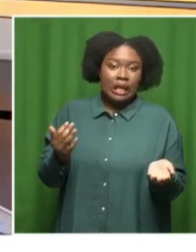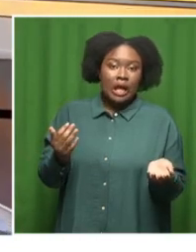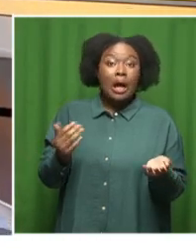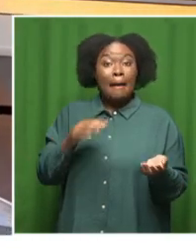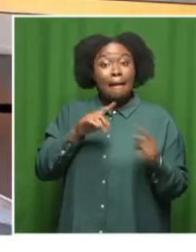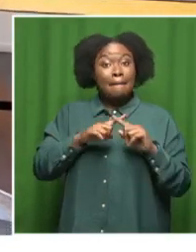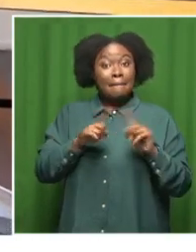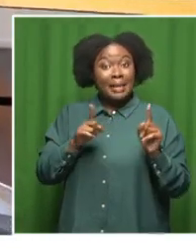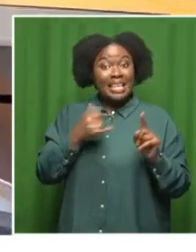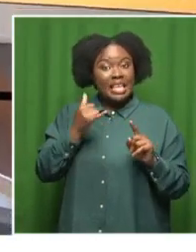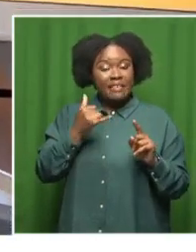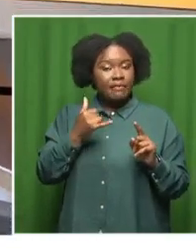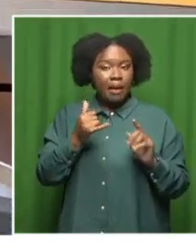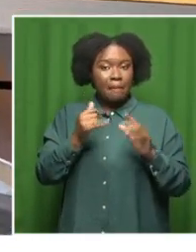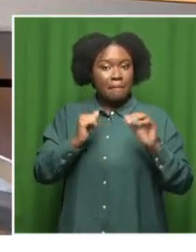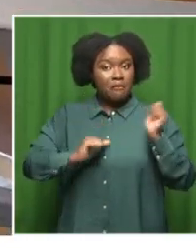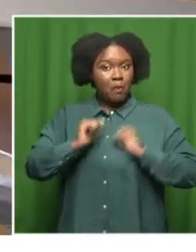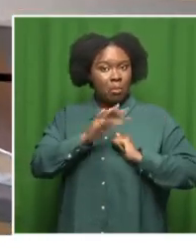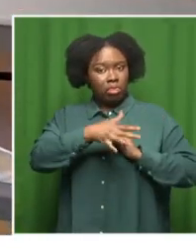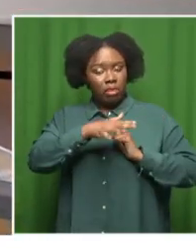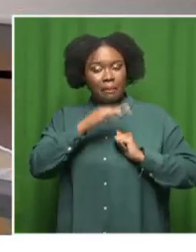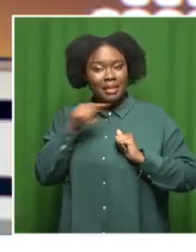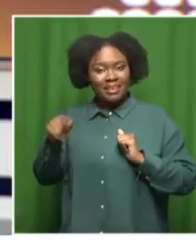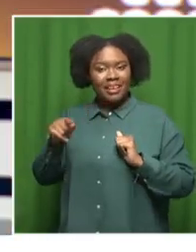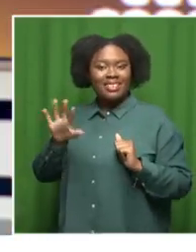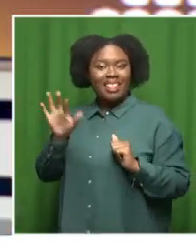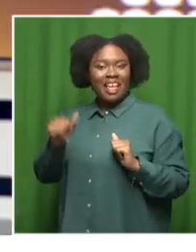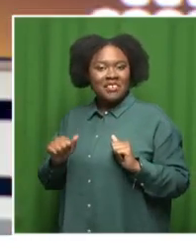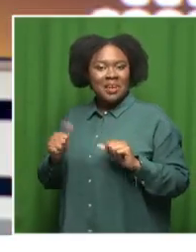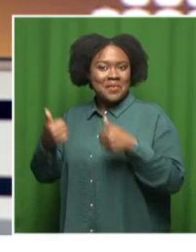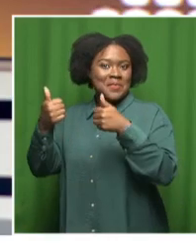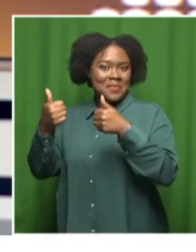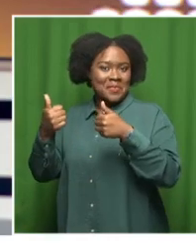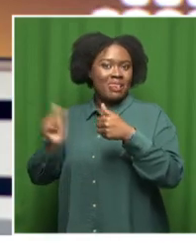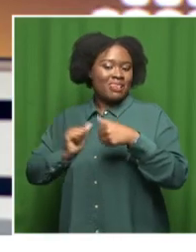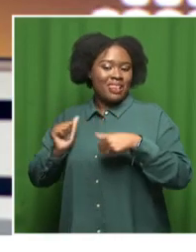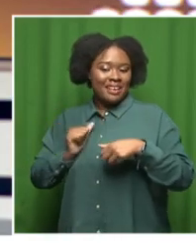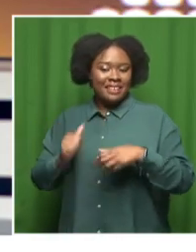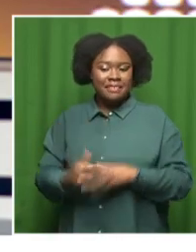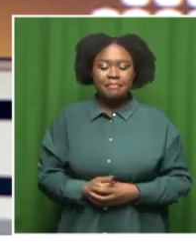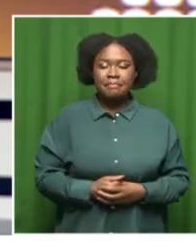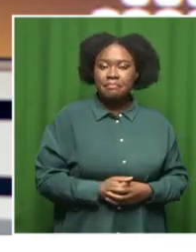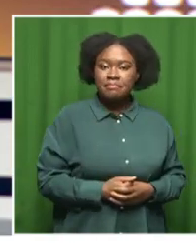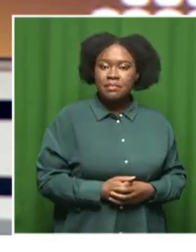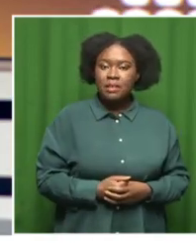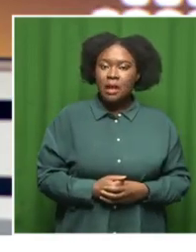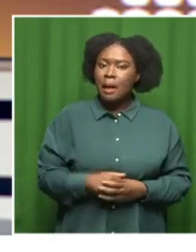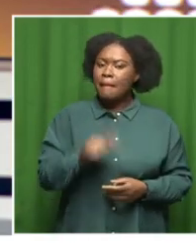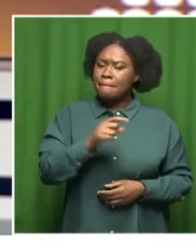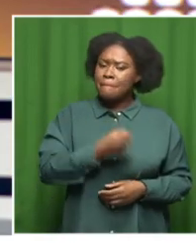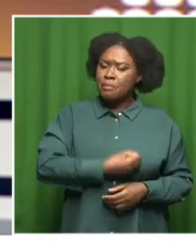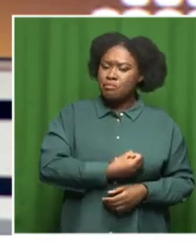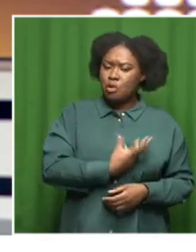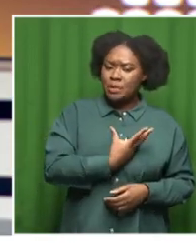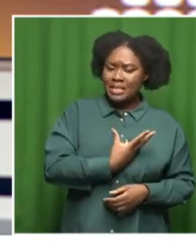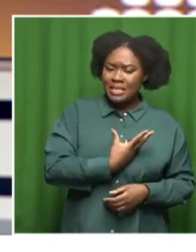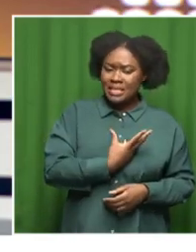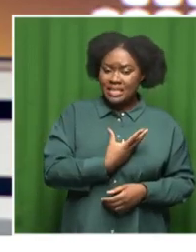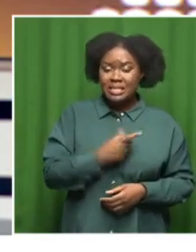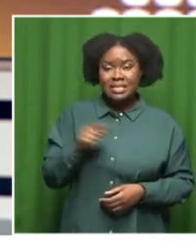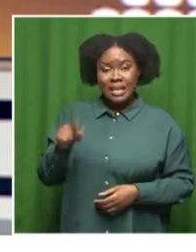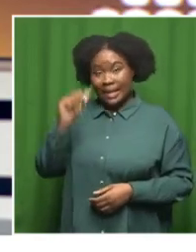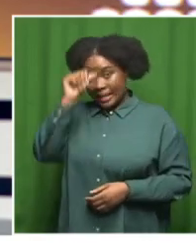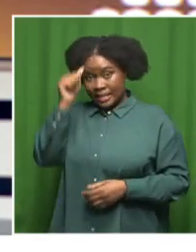Proteas. Now let's talk about how a lot of people questioned the Proteas' decision to go into India and play them just less than a